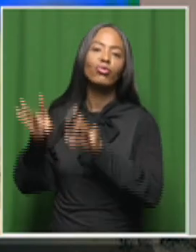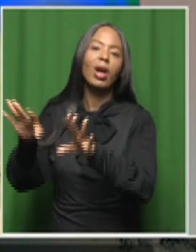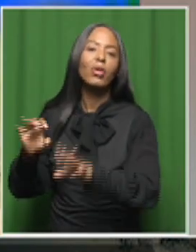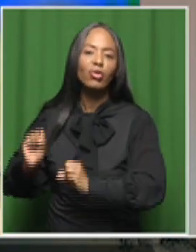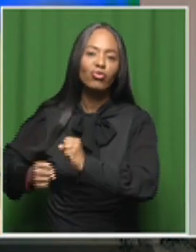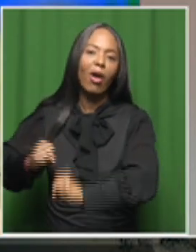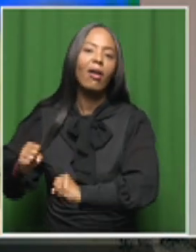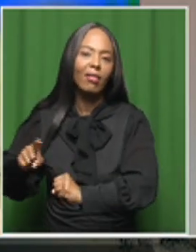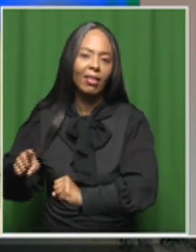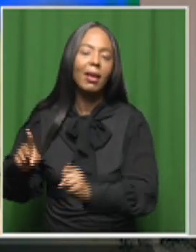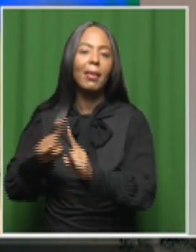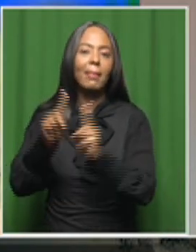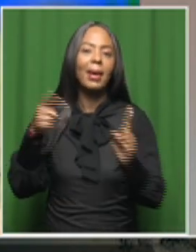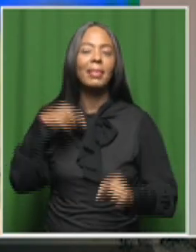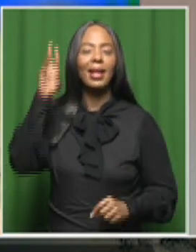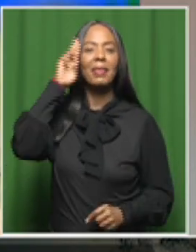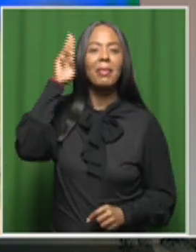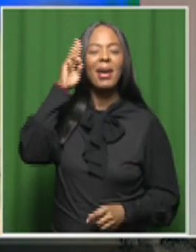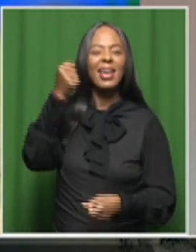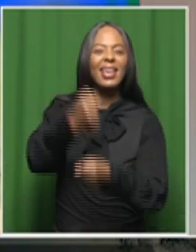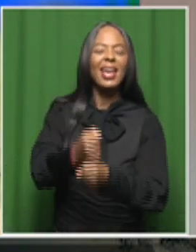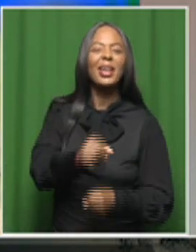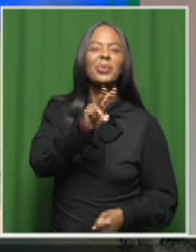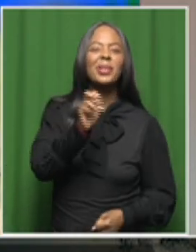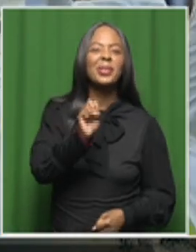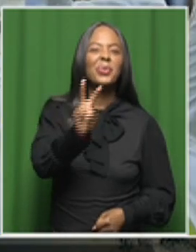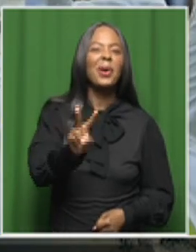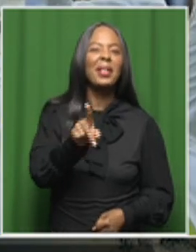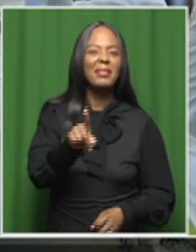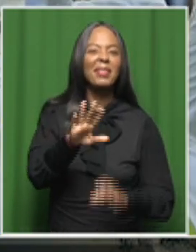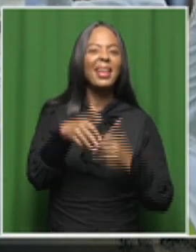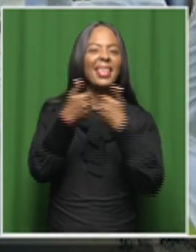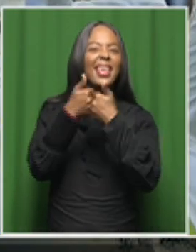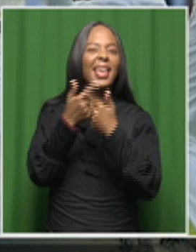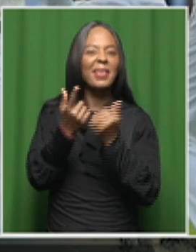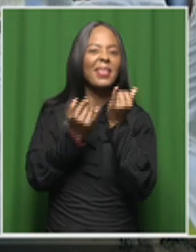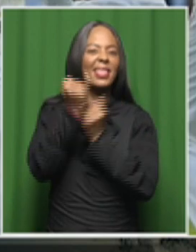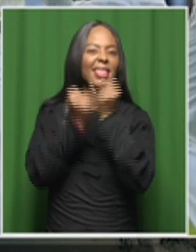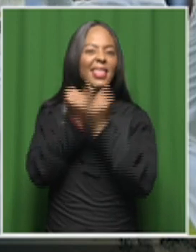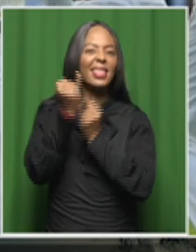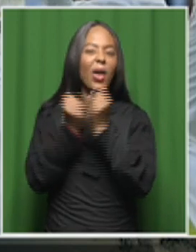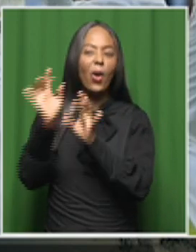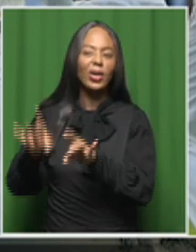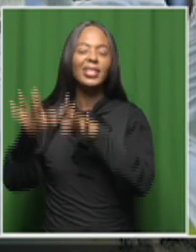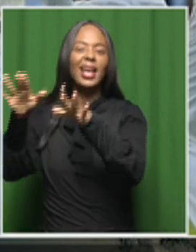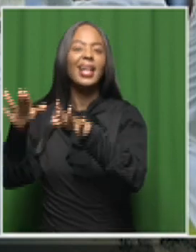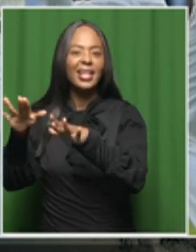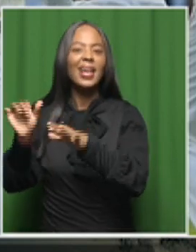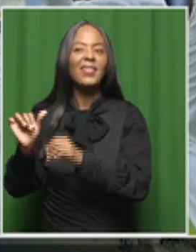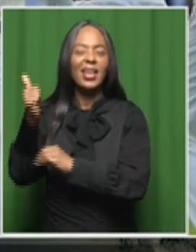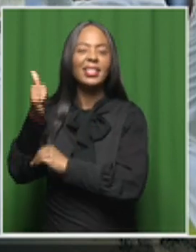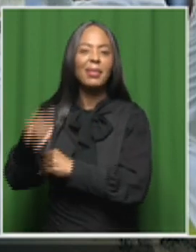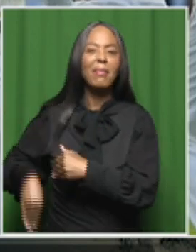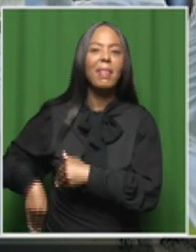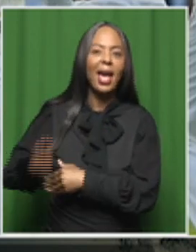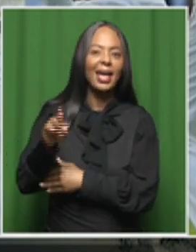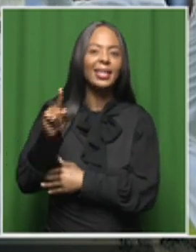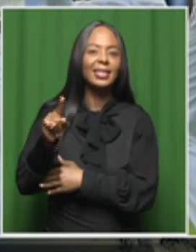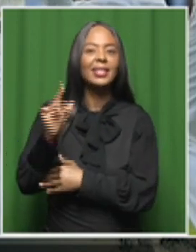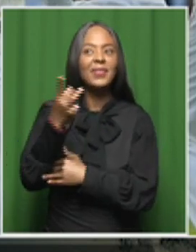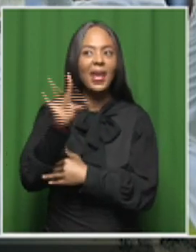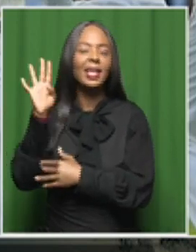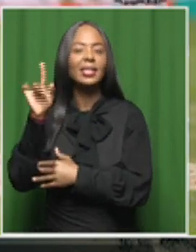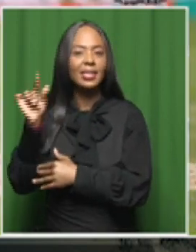it almost reminds me of a 2012 Test match, where Australia batted first in Cape Town. They got 280 odd. We got bowled out